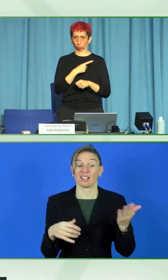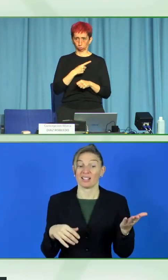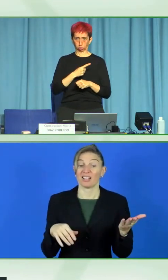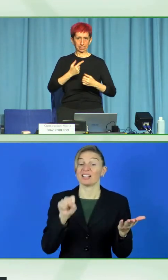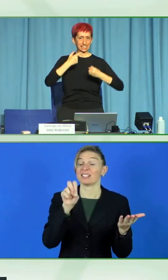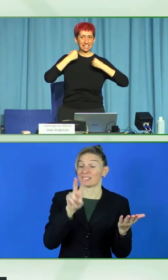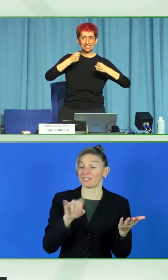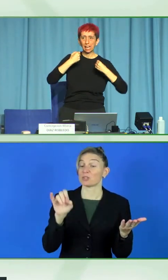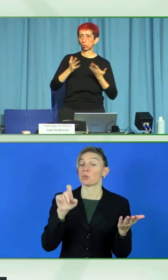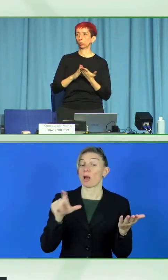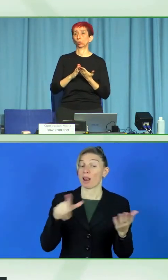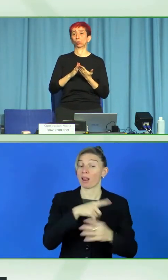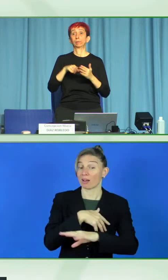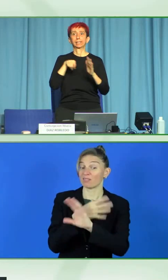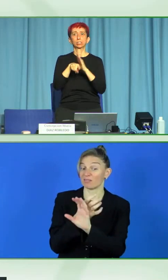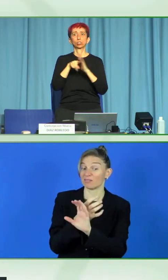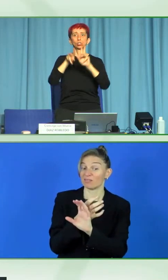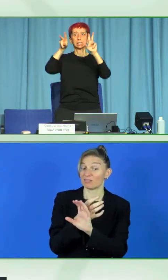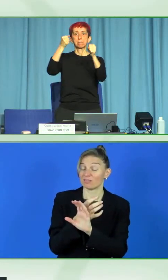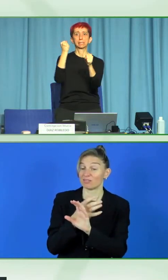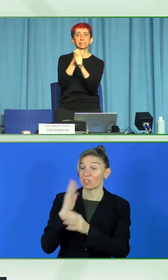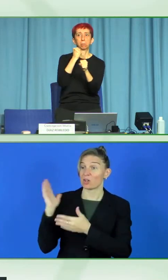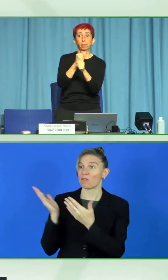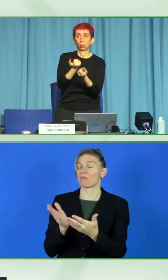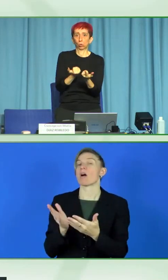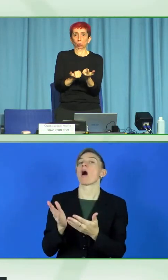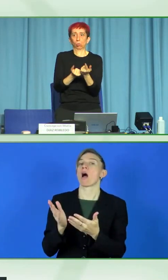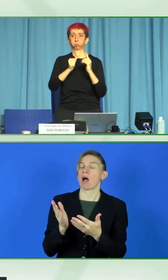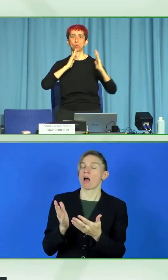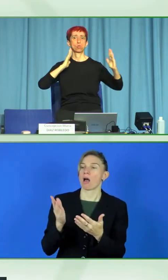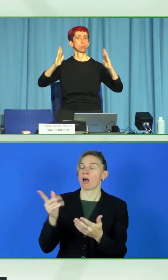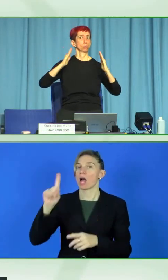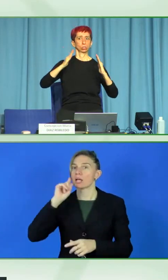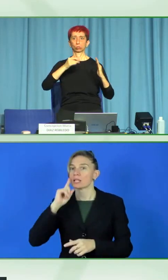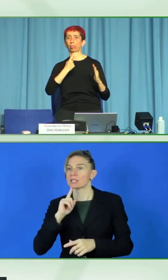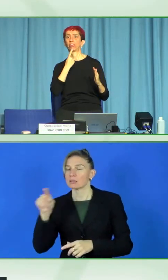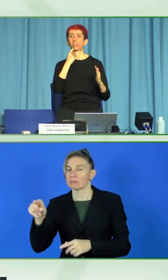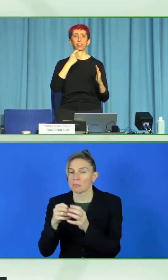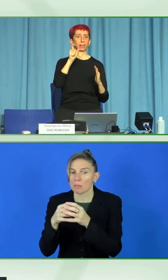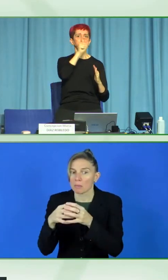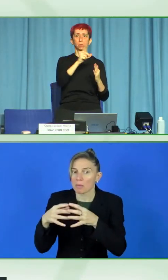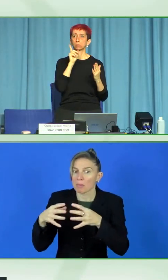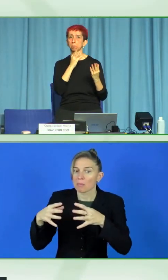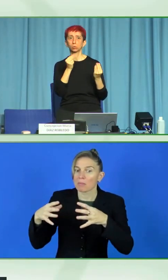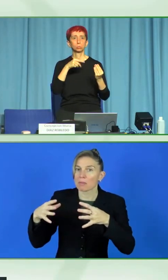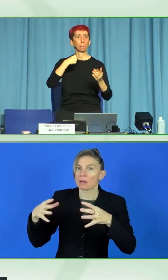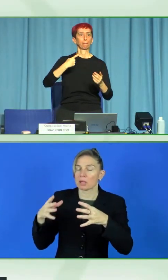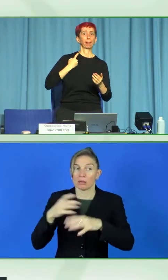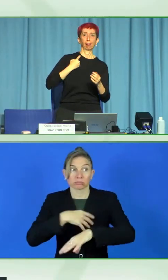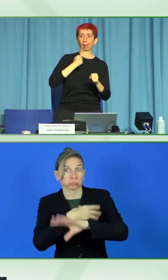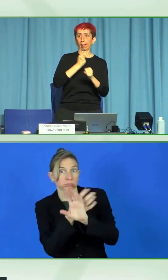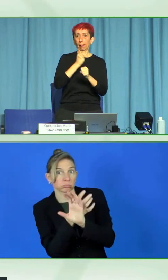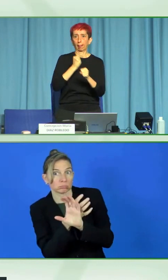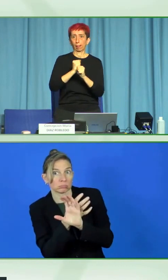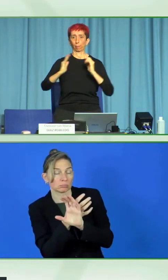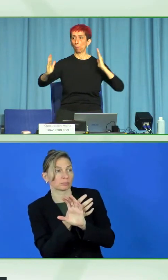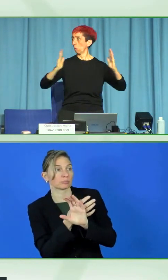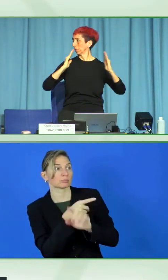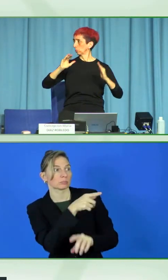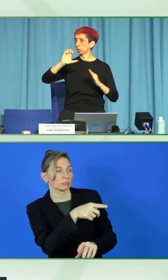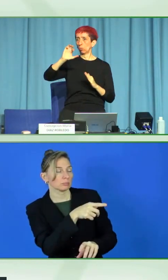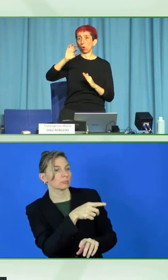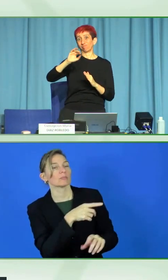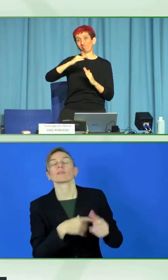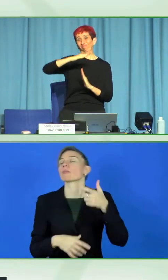saw how its use were increased by deaf people who were able to manage their daily